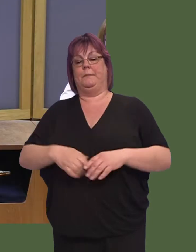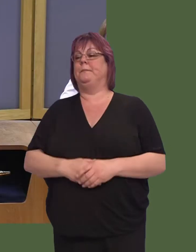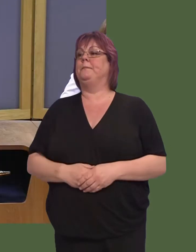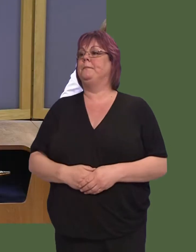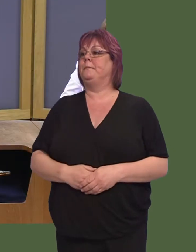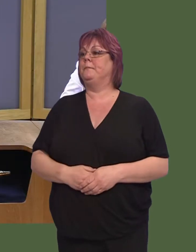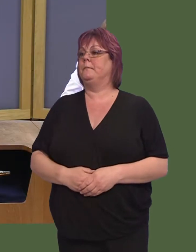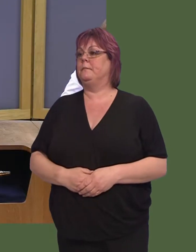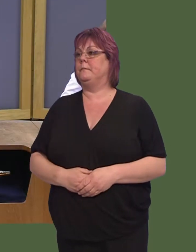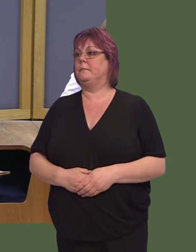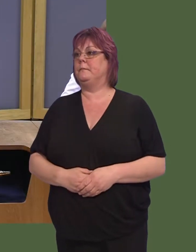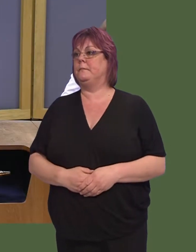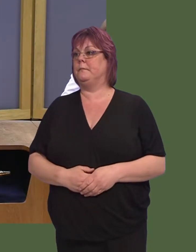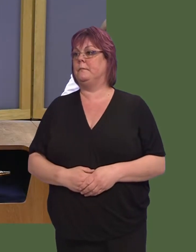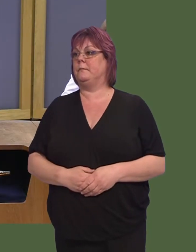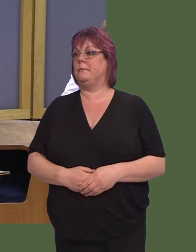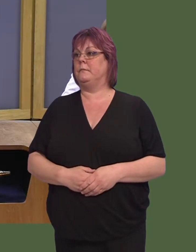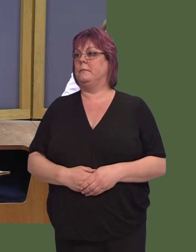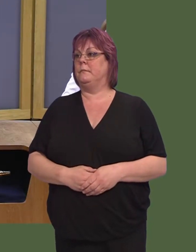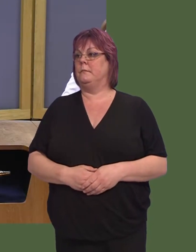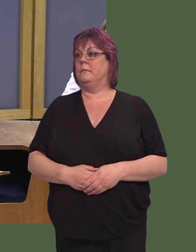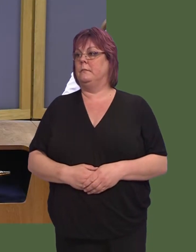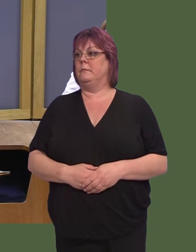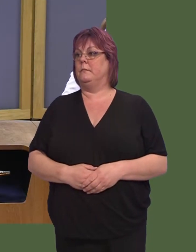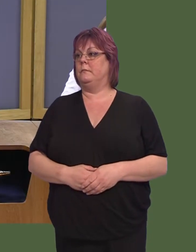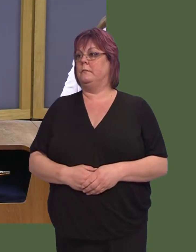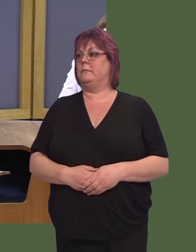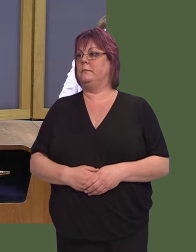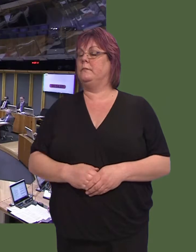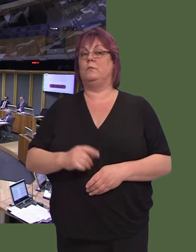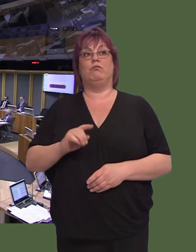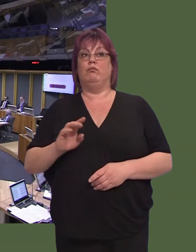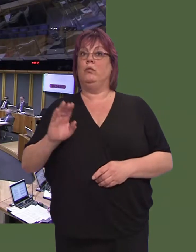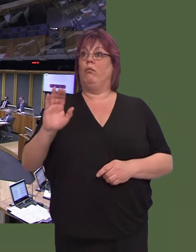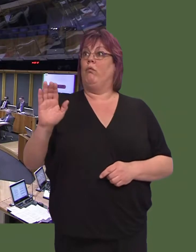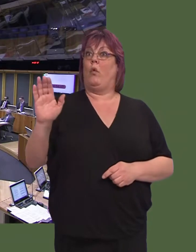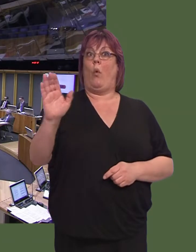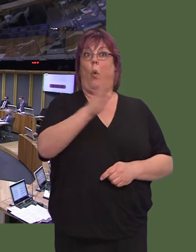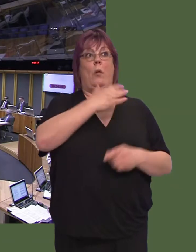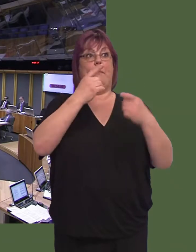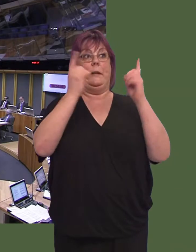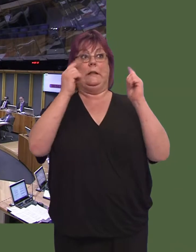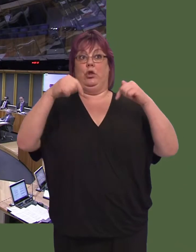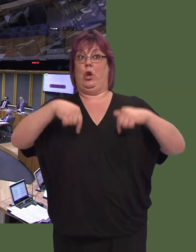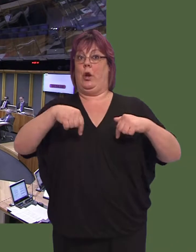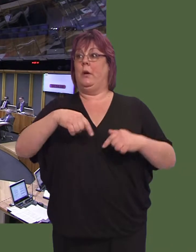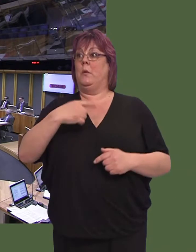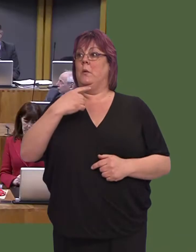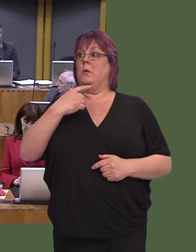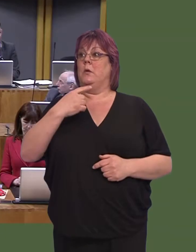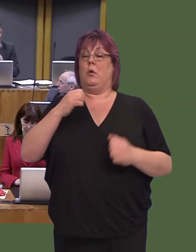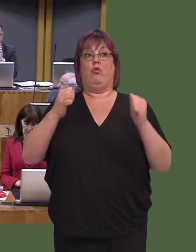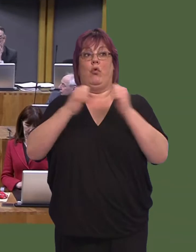Vicky Howells. Diolch, Llywydd. First Minister, I'm sure that one thing that every AM in this chamber would agree on is the need to